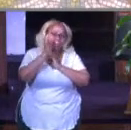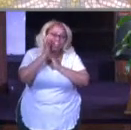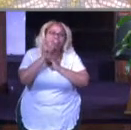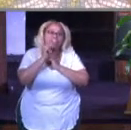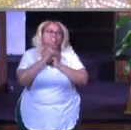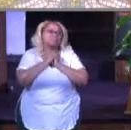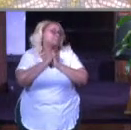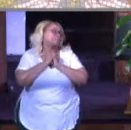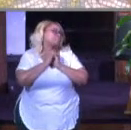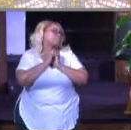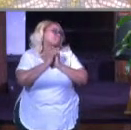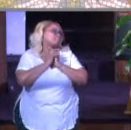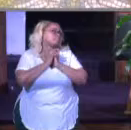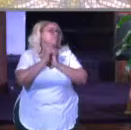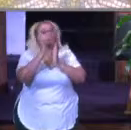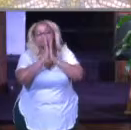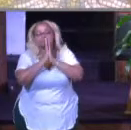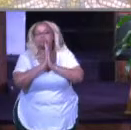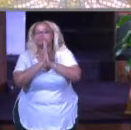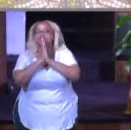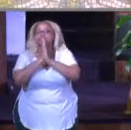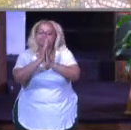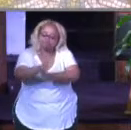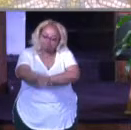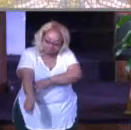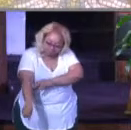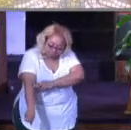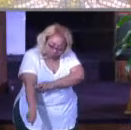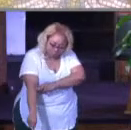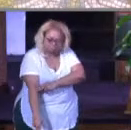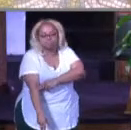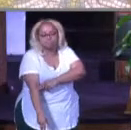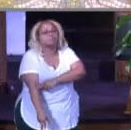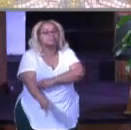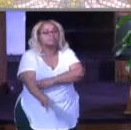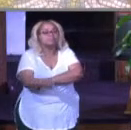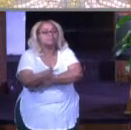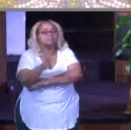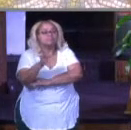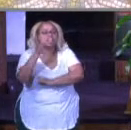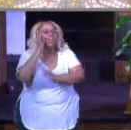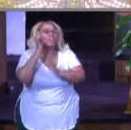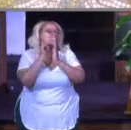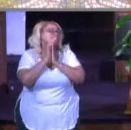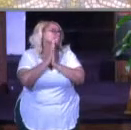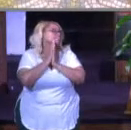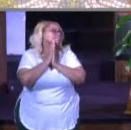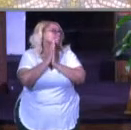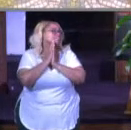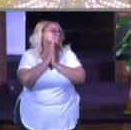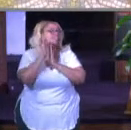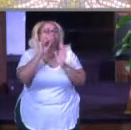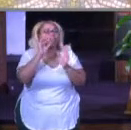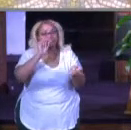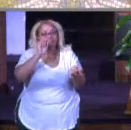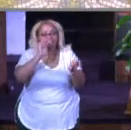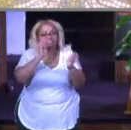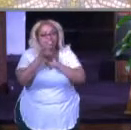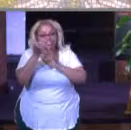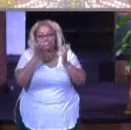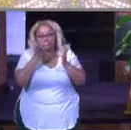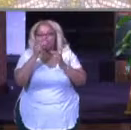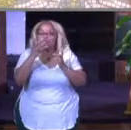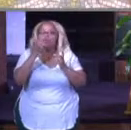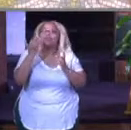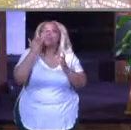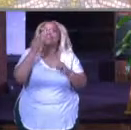prayer. That you prayed in the midnight hour. He heard your prayer. That's why he twisted the service